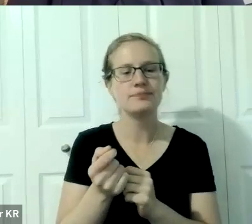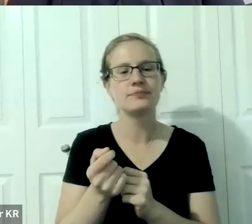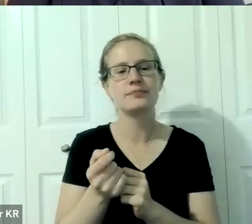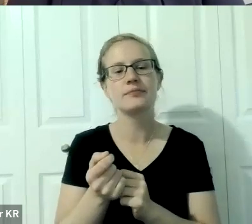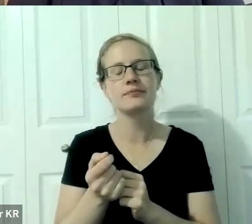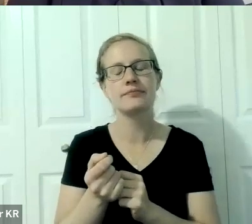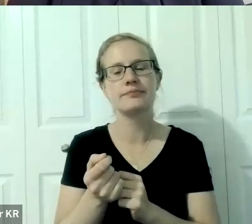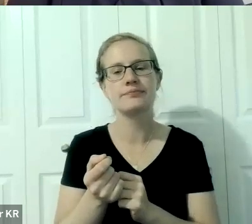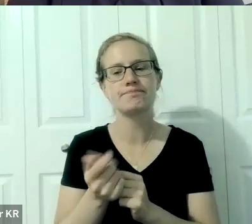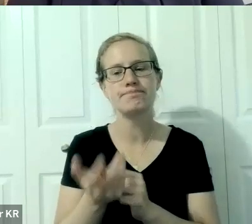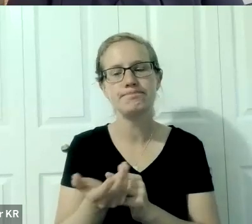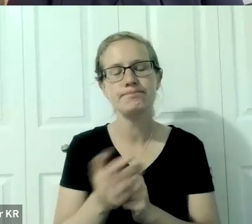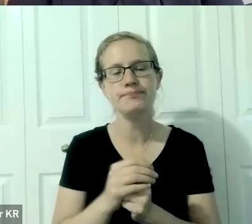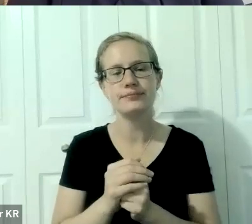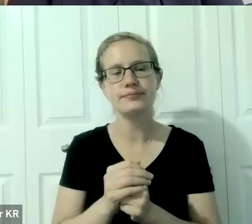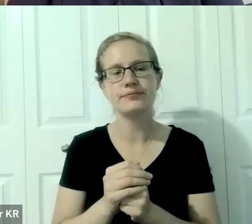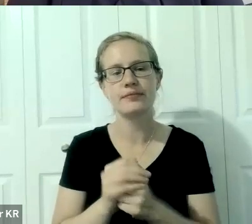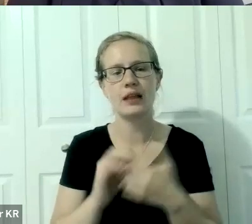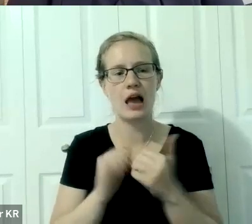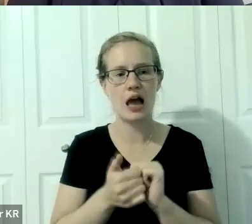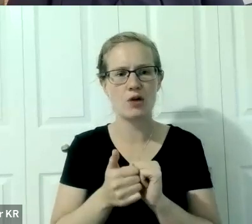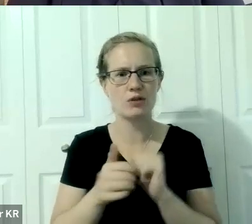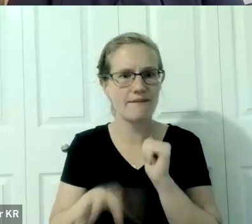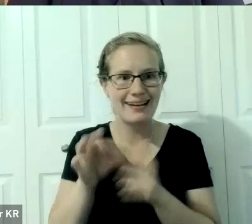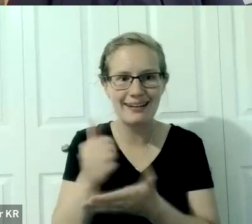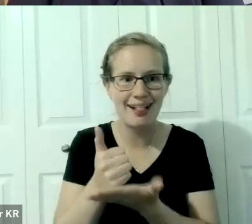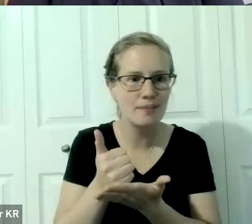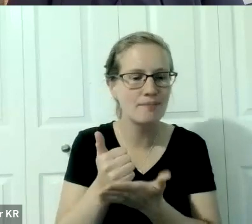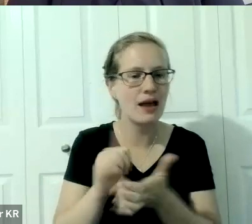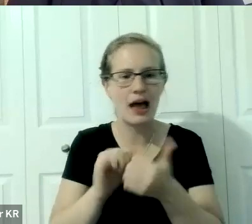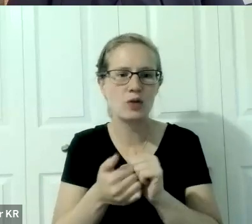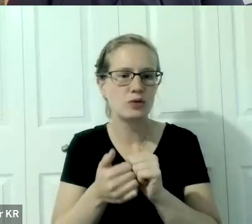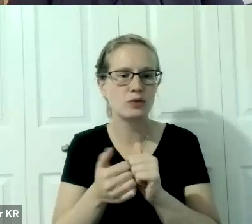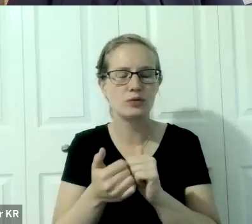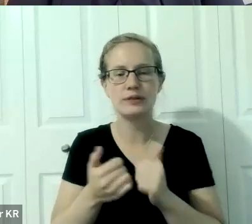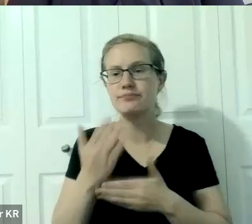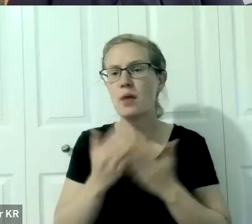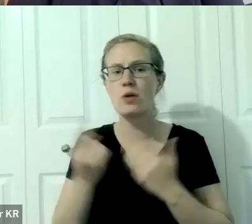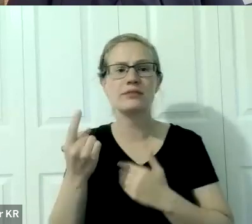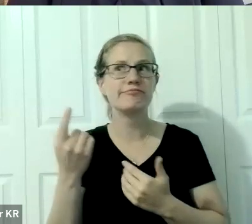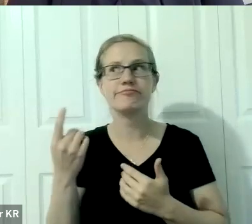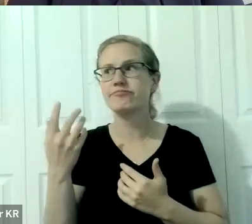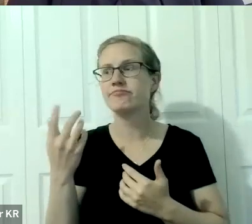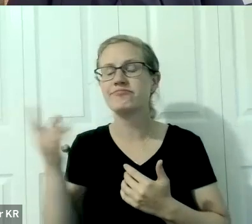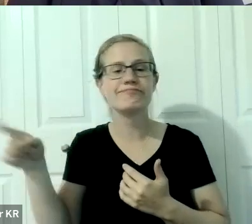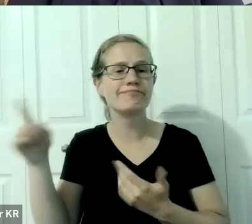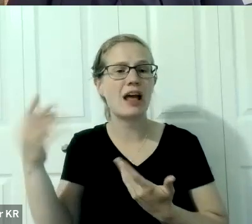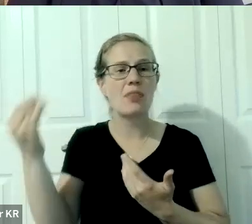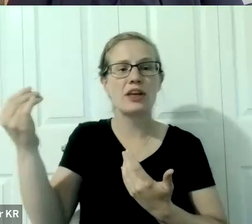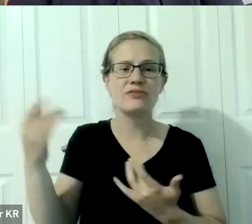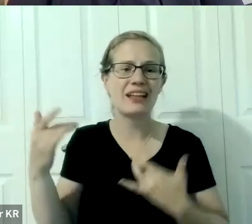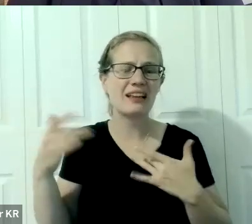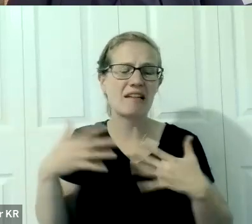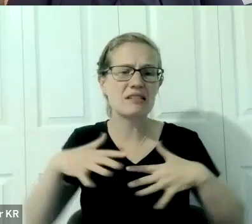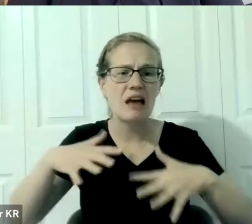story of how you do get help. How do you, if someone's out there struggling with their sense of anxiety